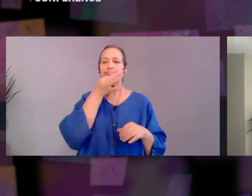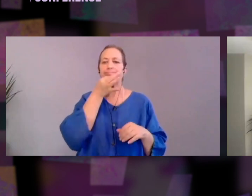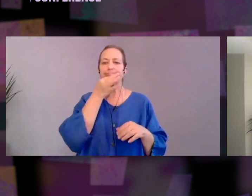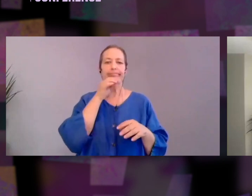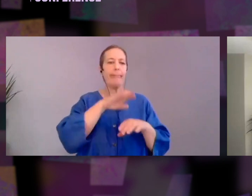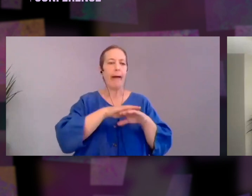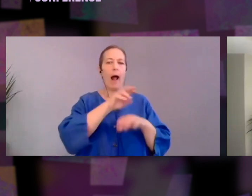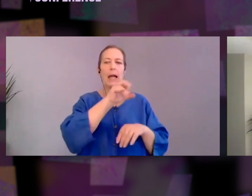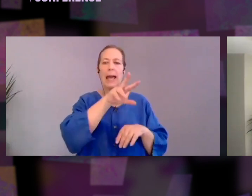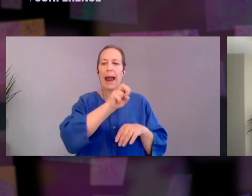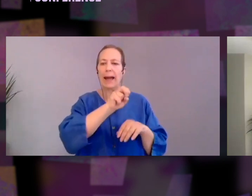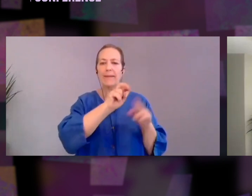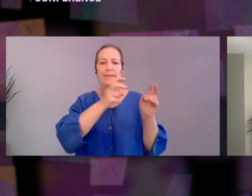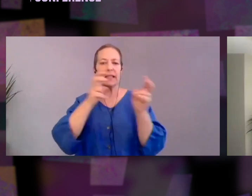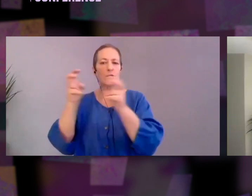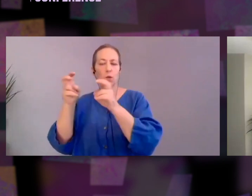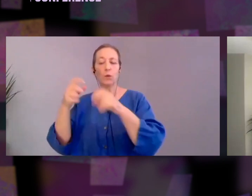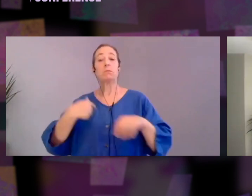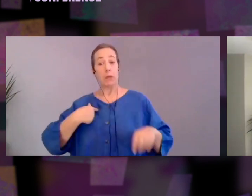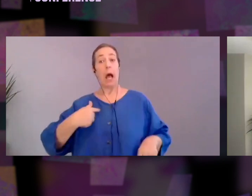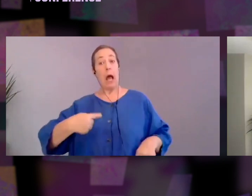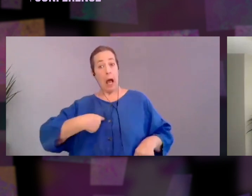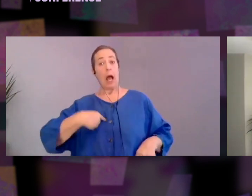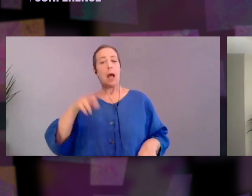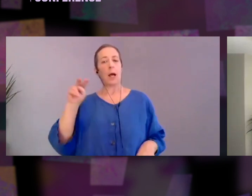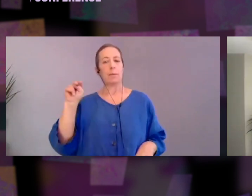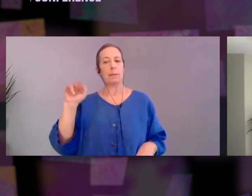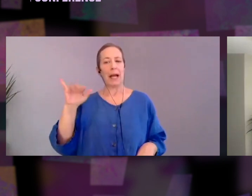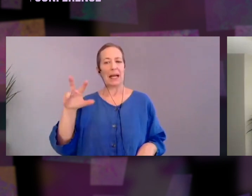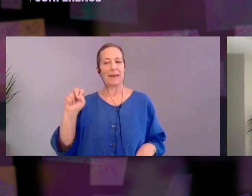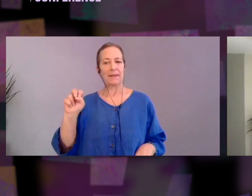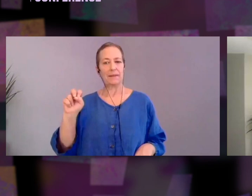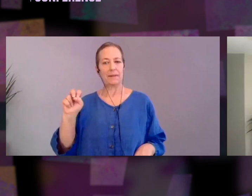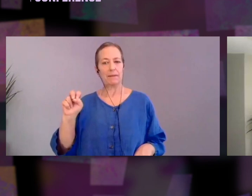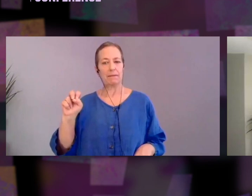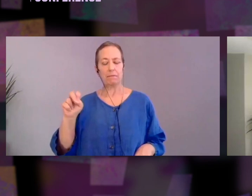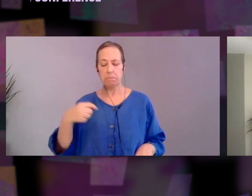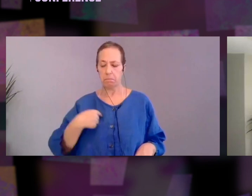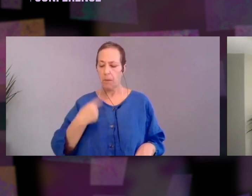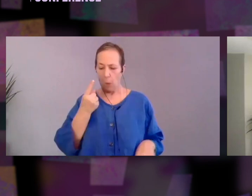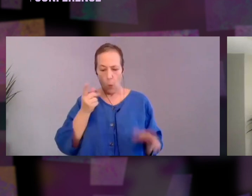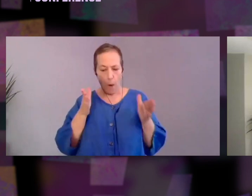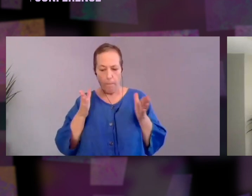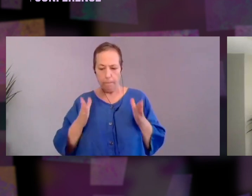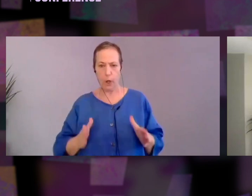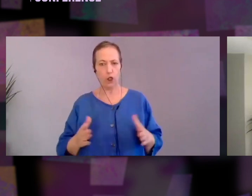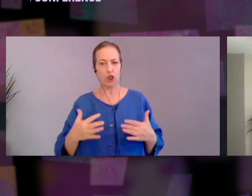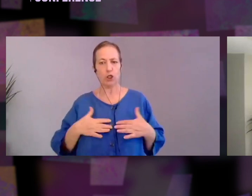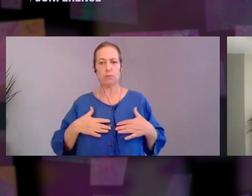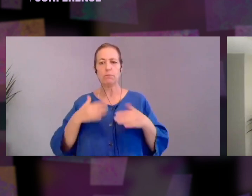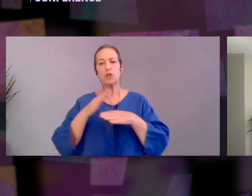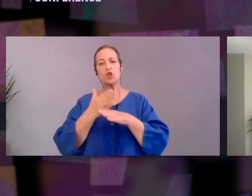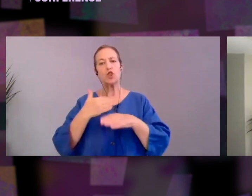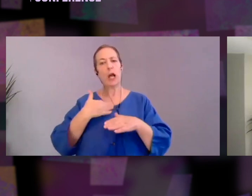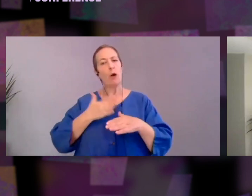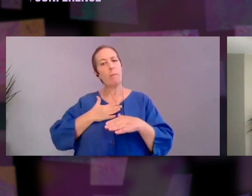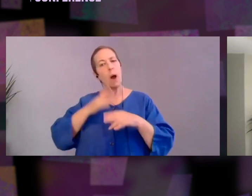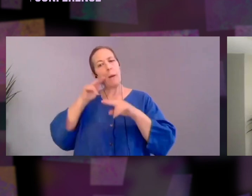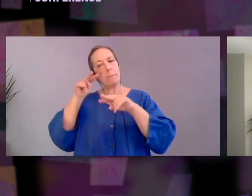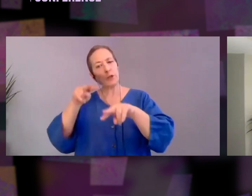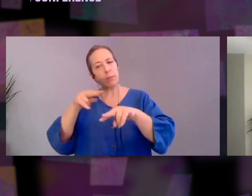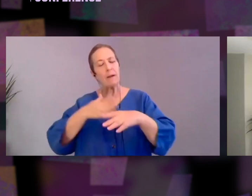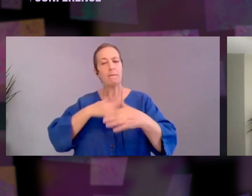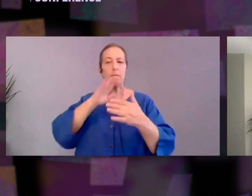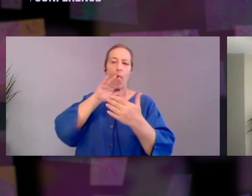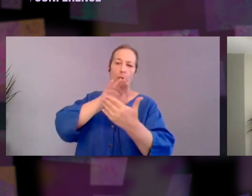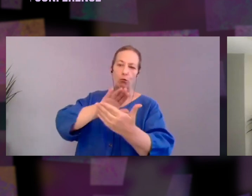I am native. I'm one person sharing my perspectives, approaches,